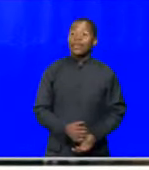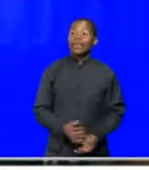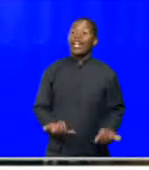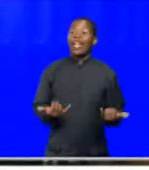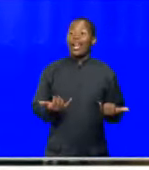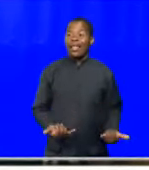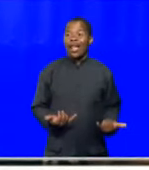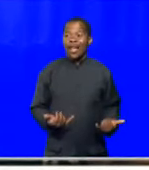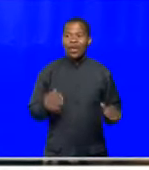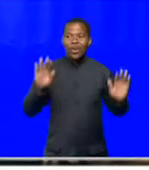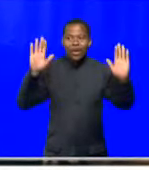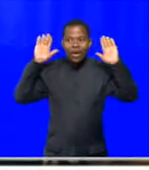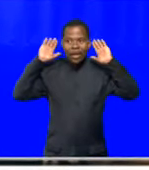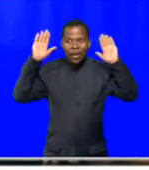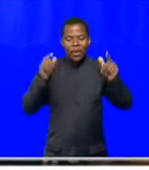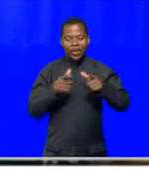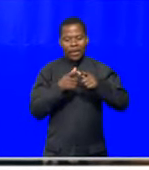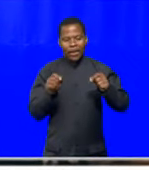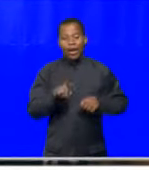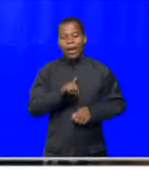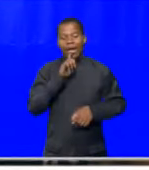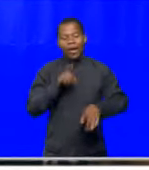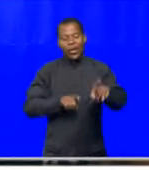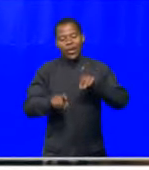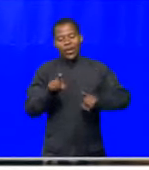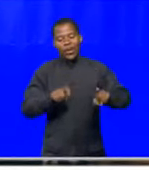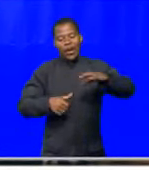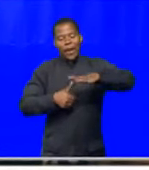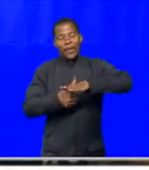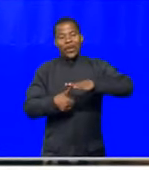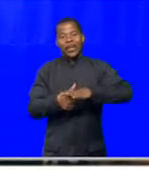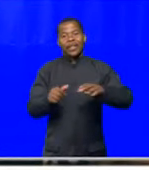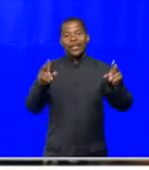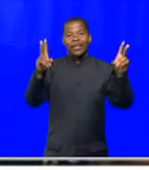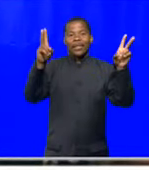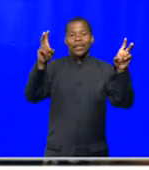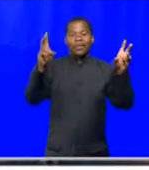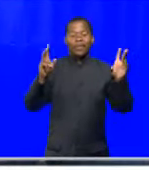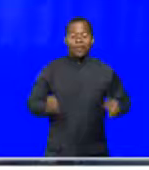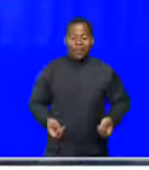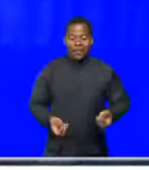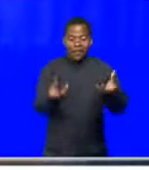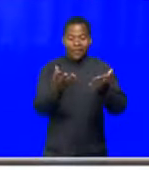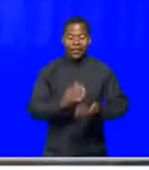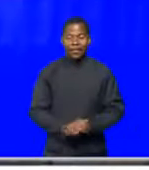That is all we had for tonight, but before we wrap up, we'll take a quick recap of today's headlines.